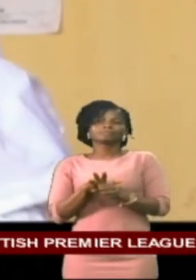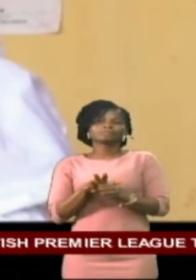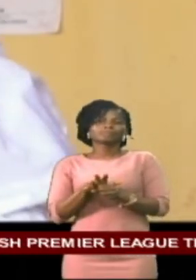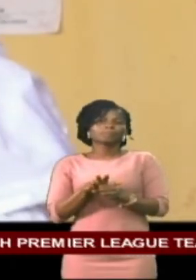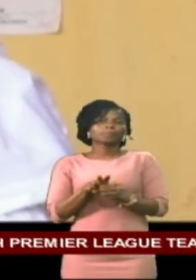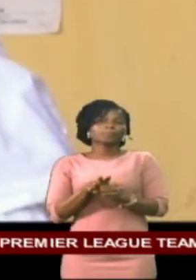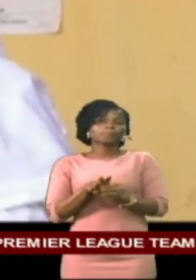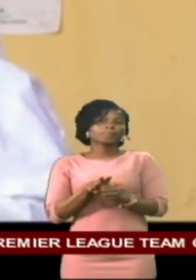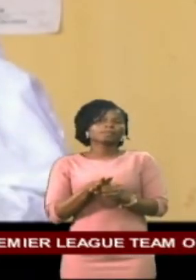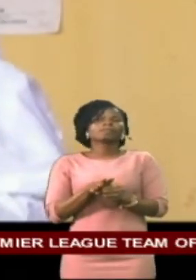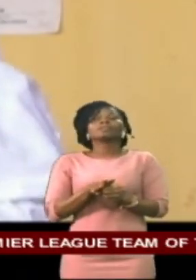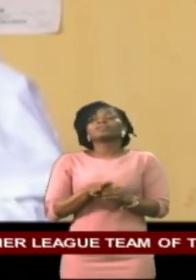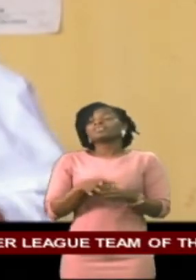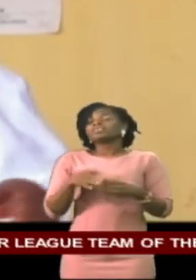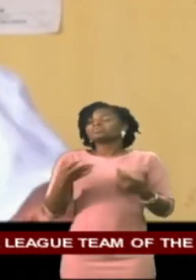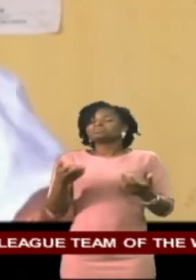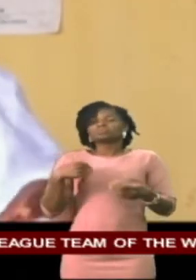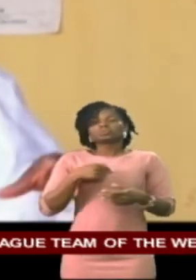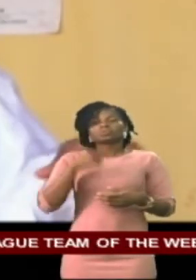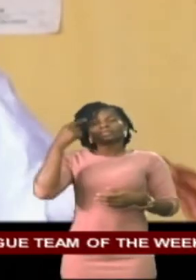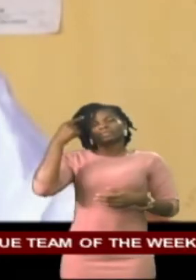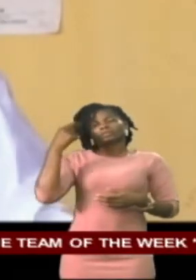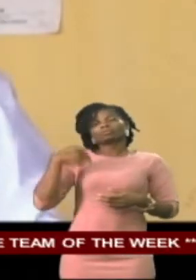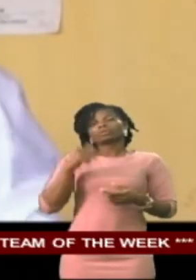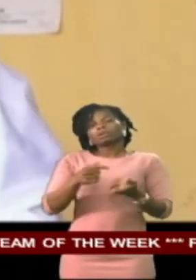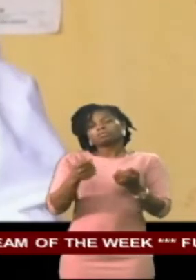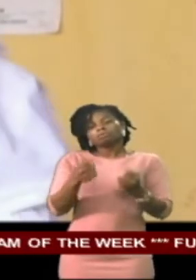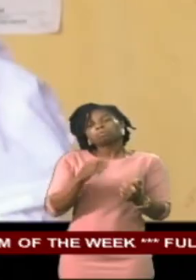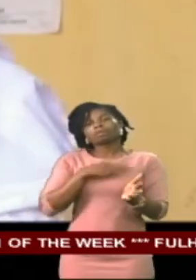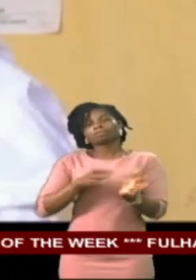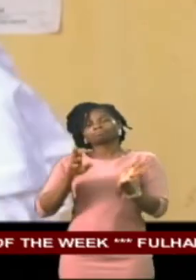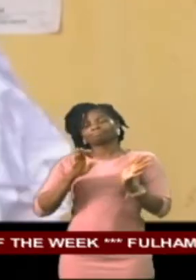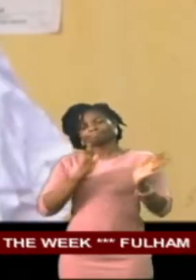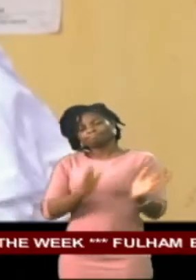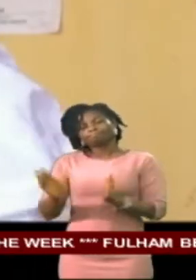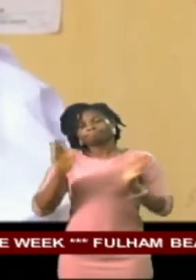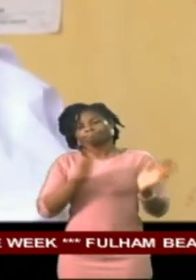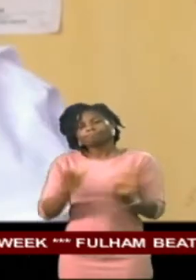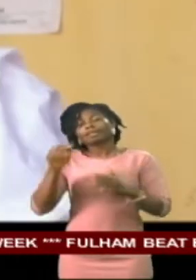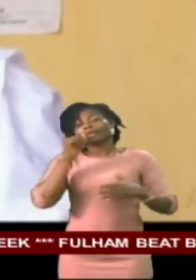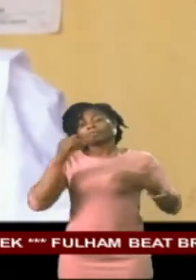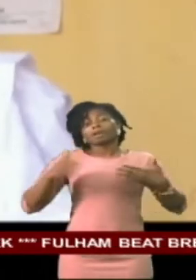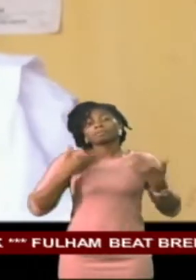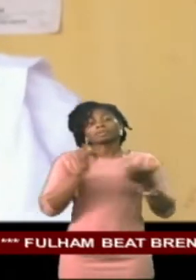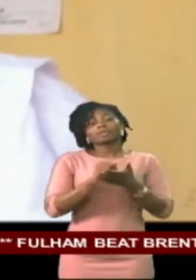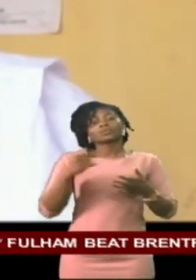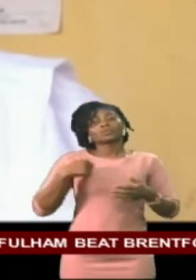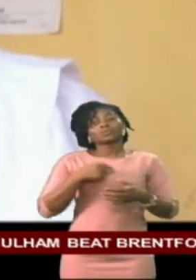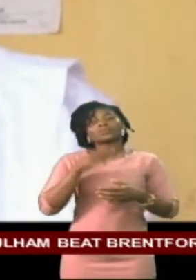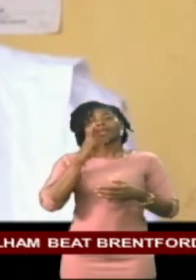pandemic. So we thought we could come and see the preparations, and I'm happy that we are joined